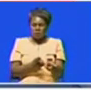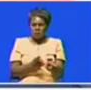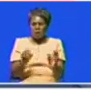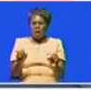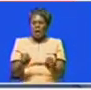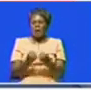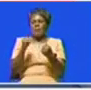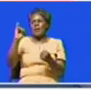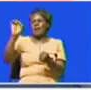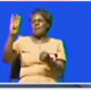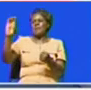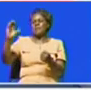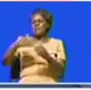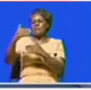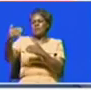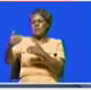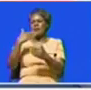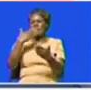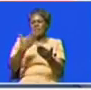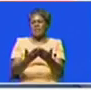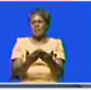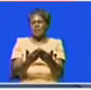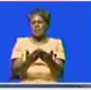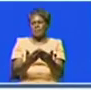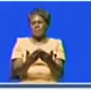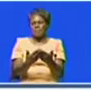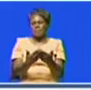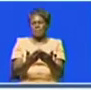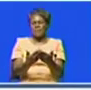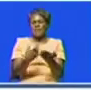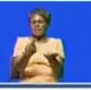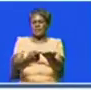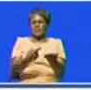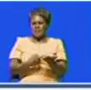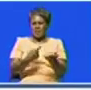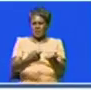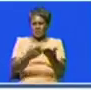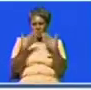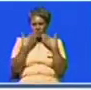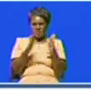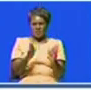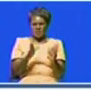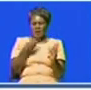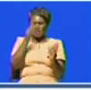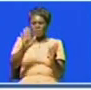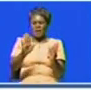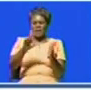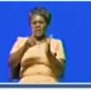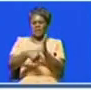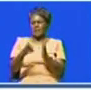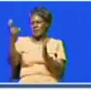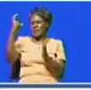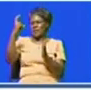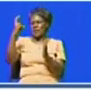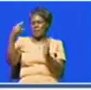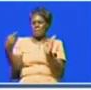happens with the IBC going forward. Thank you, gentlemen. You. All right. That's our discussion here. I'll be taking a look at your feedback. The hashtag is